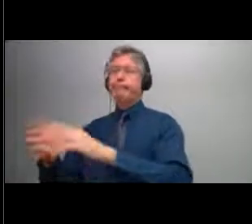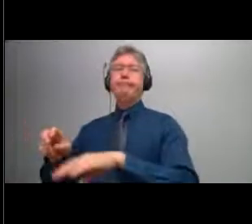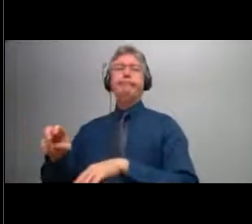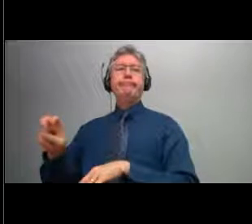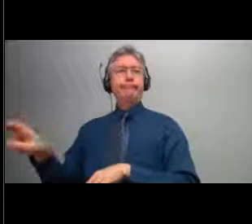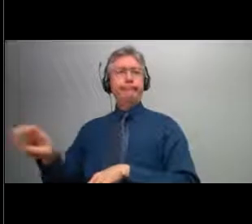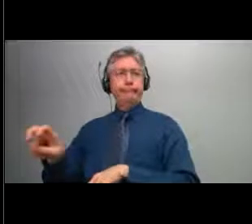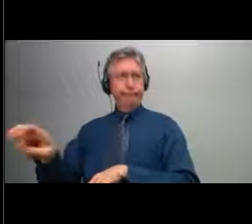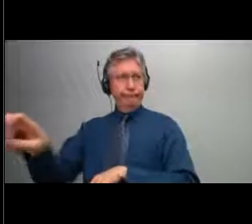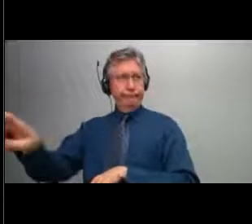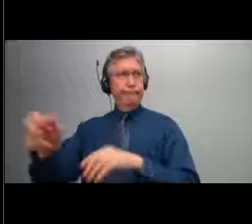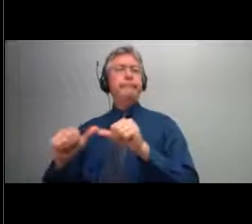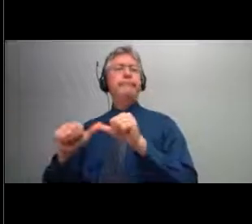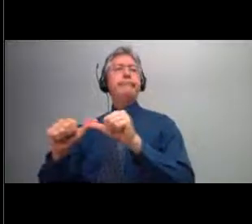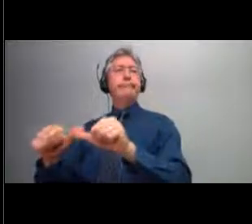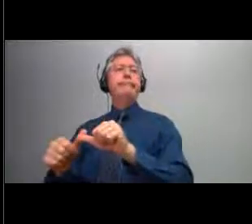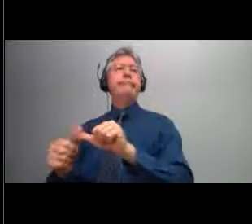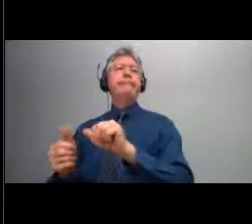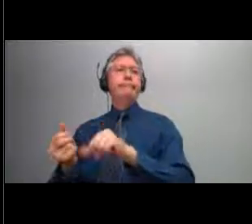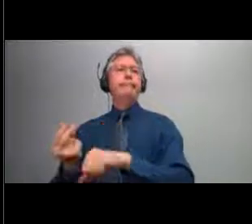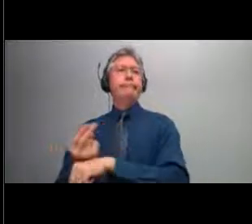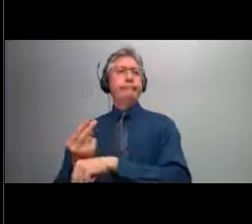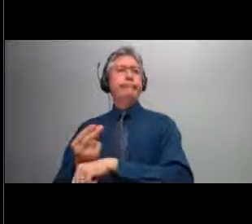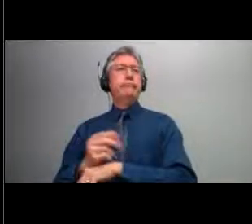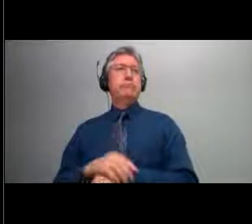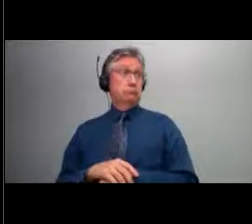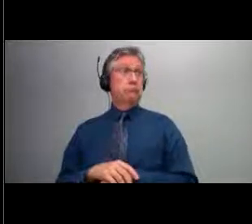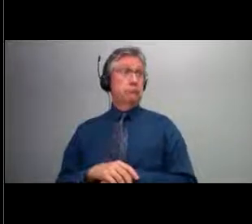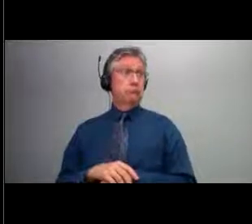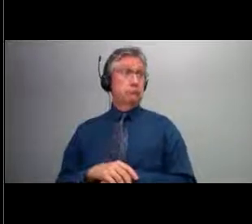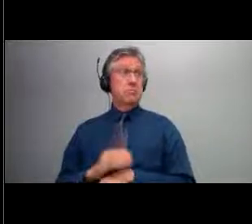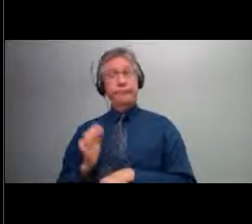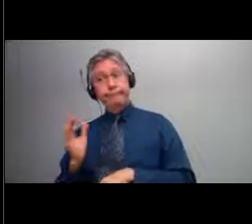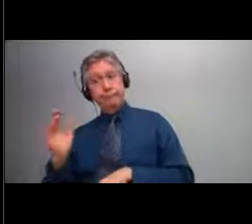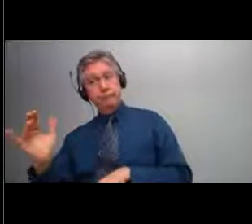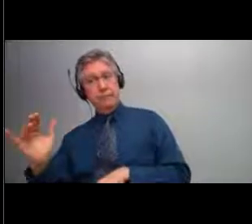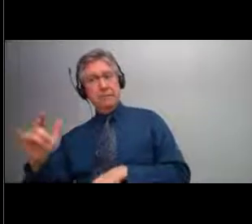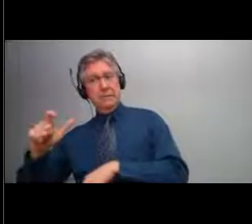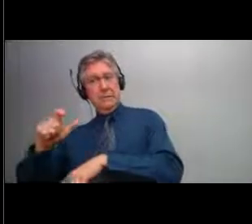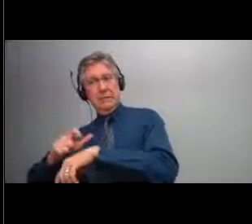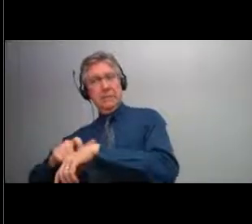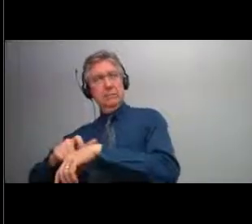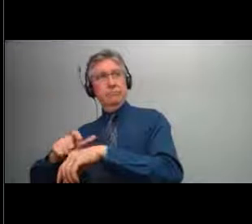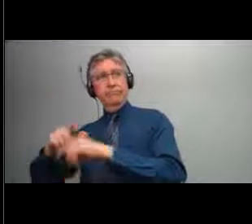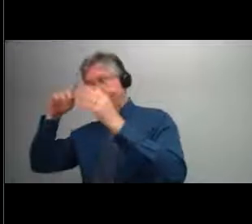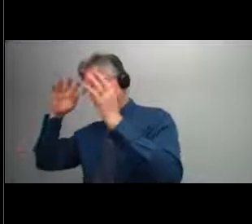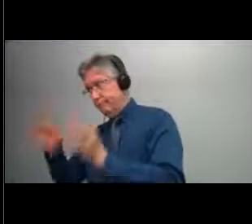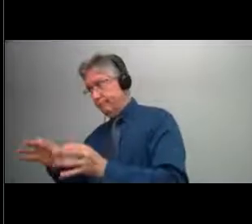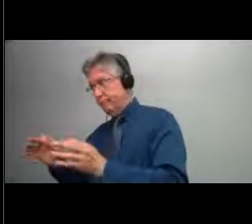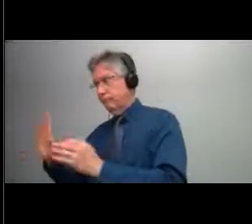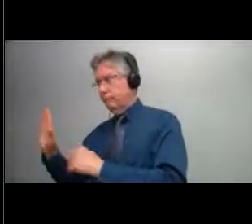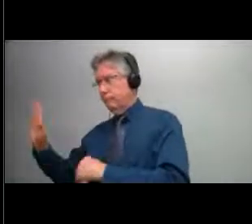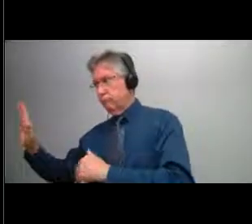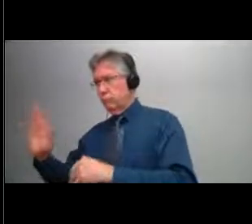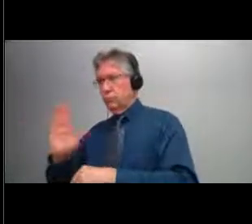facility as necessary whenever we can establish the responsible